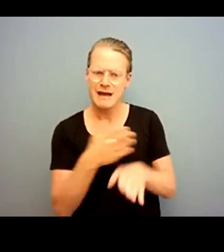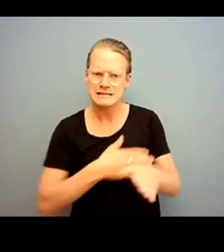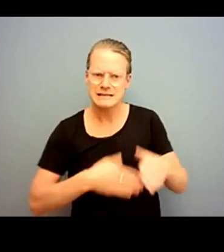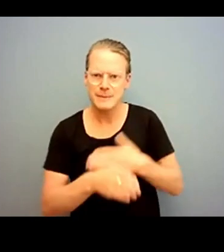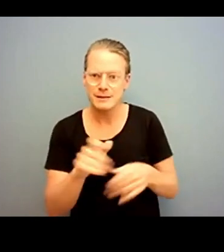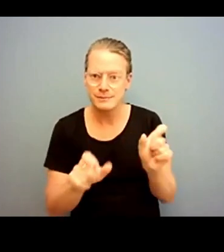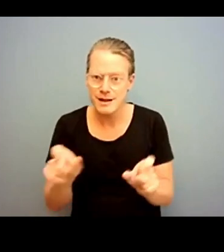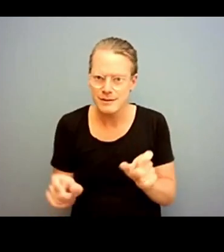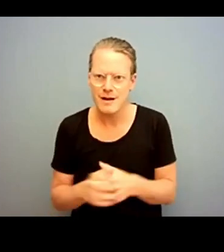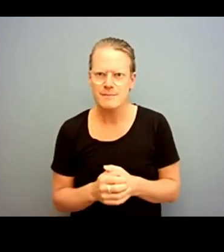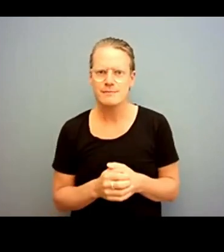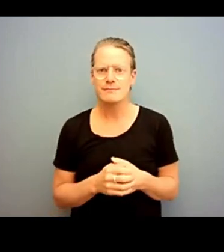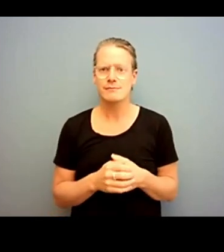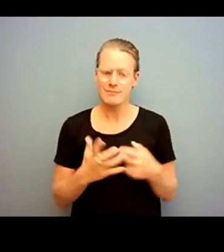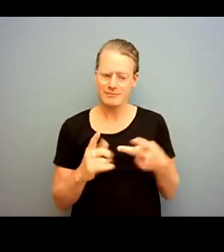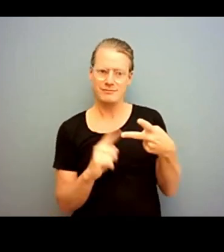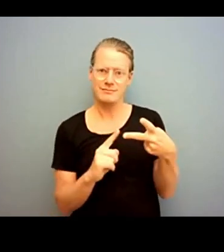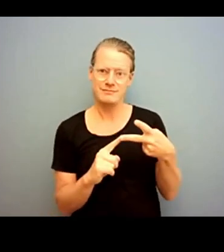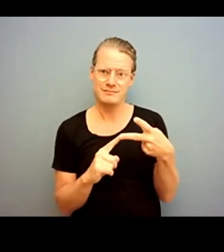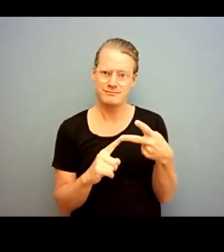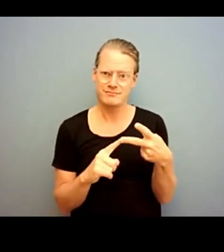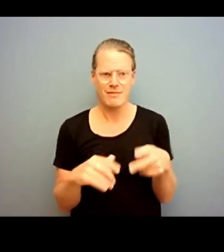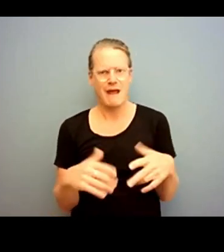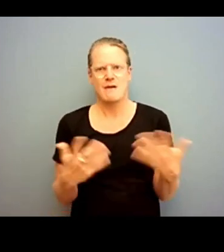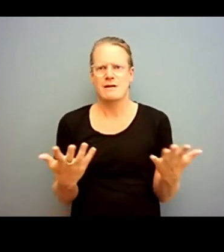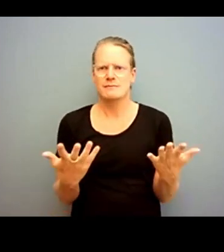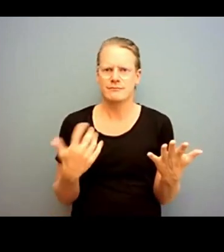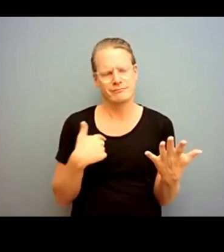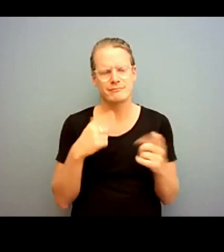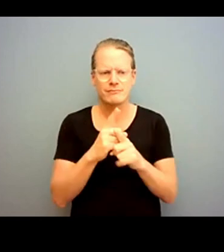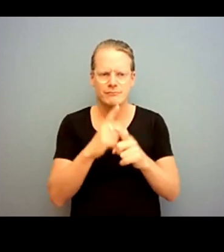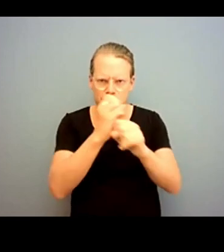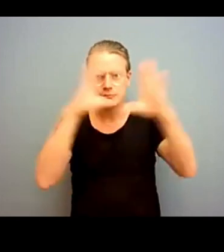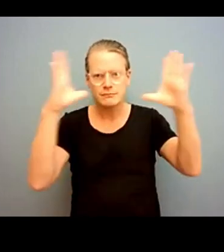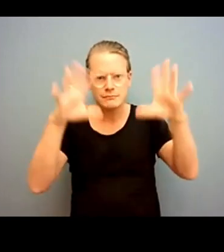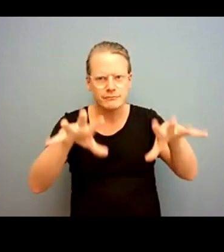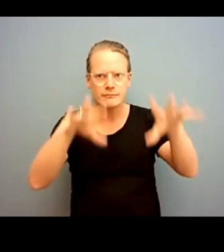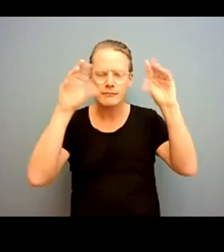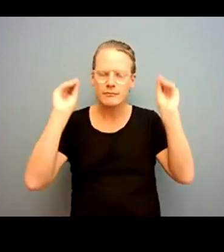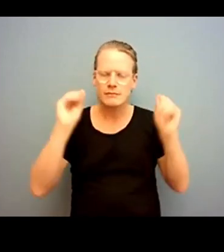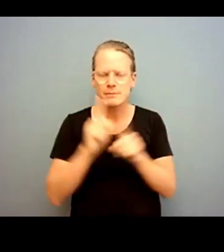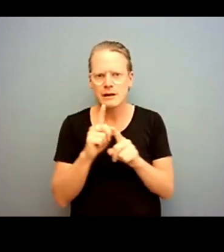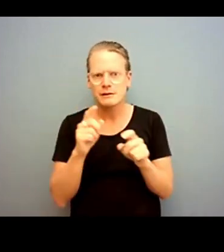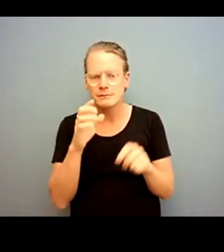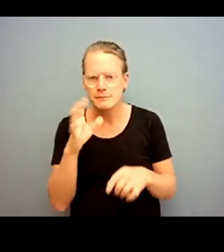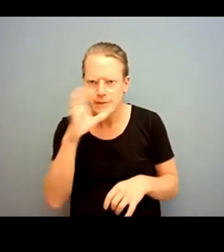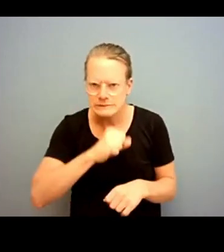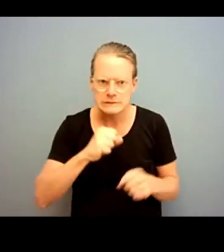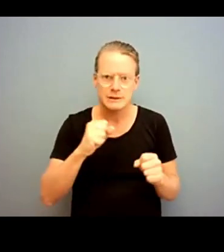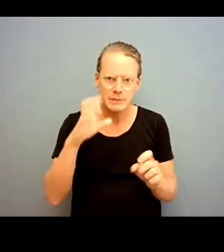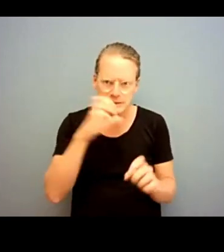help us frame or understand some of the missteps in the past? And there have been many around the